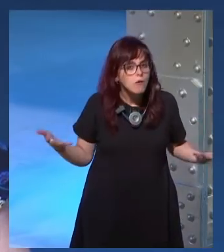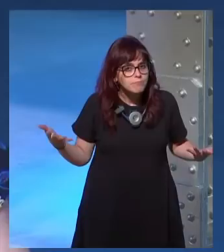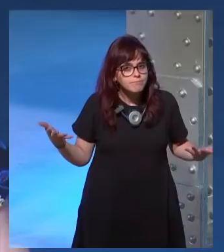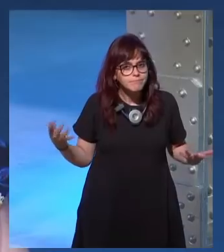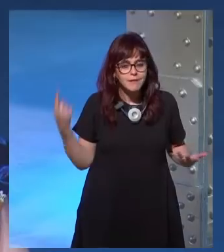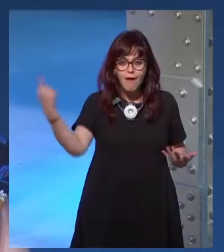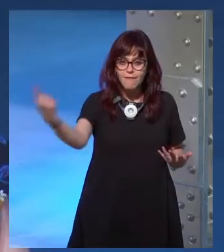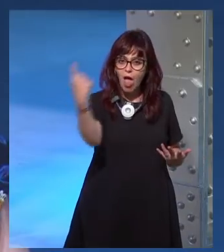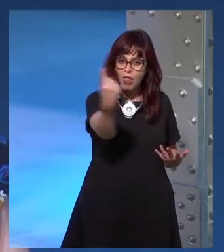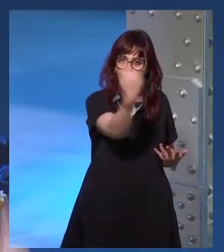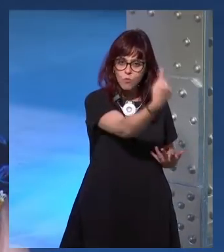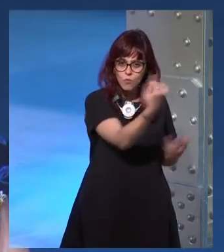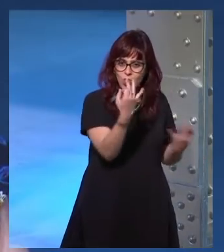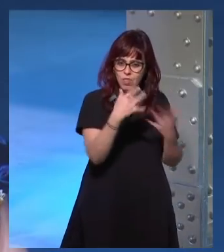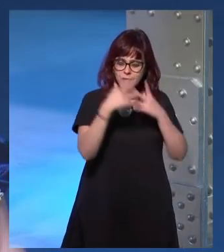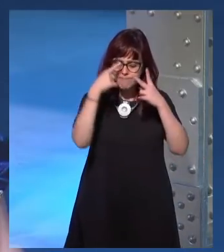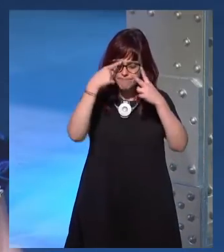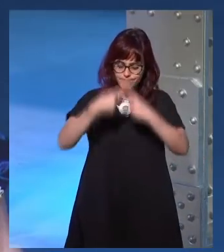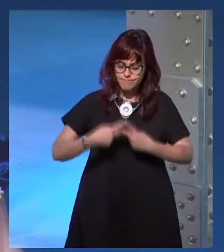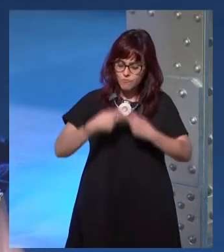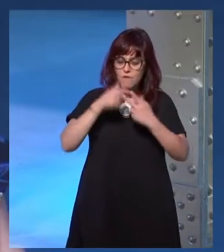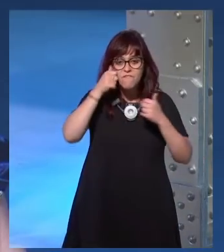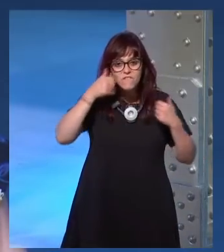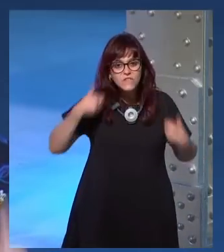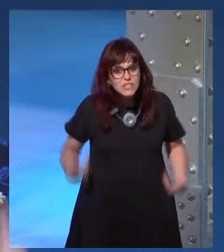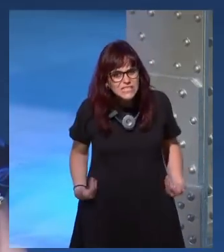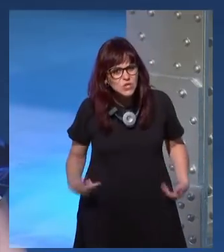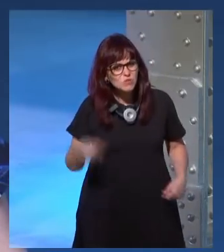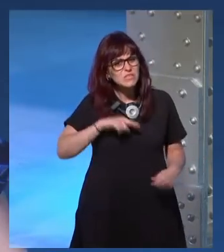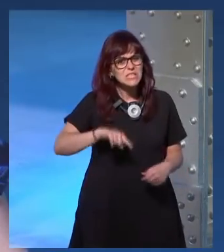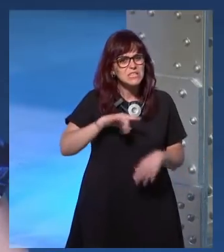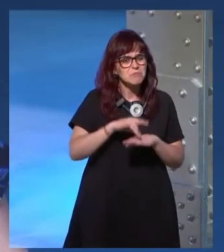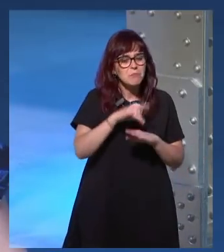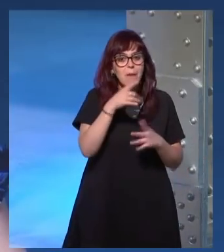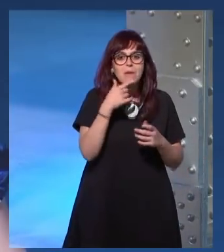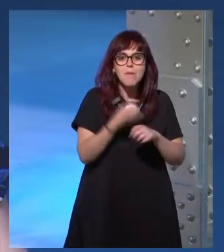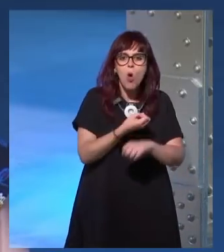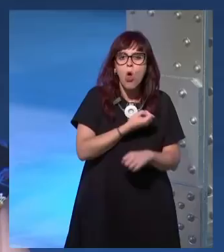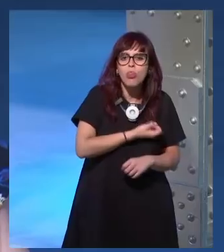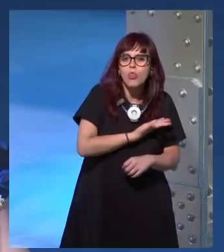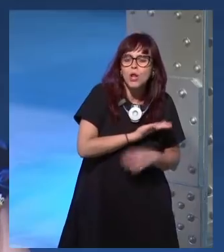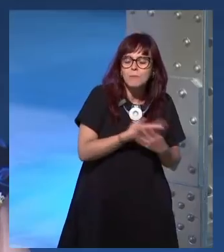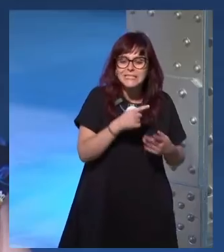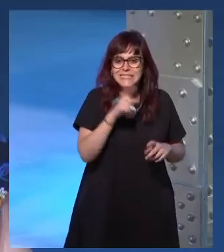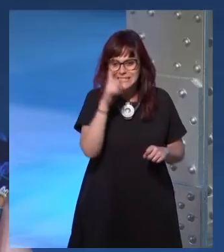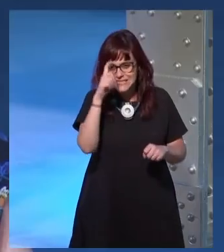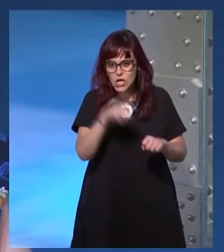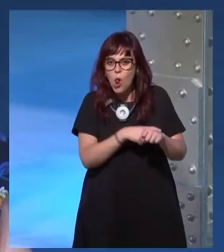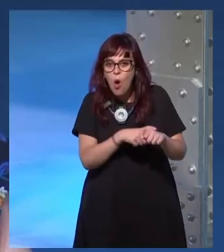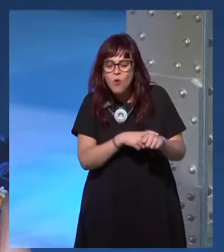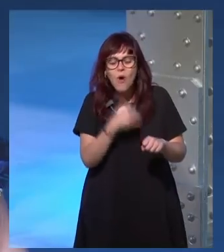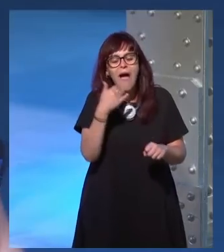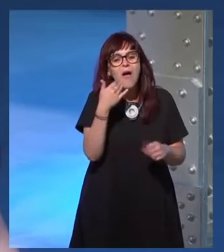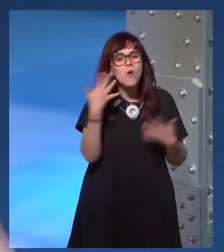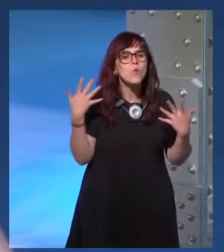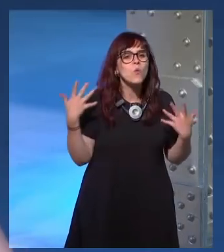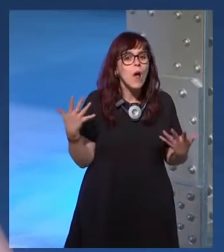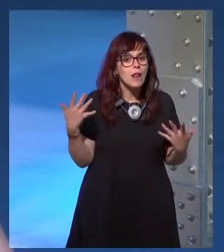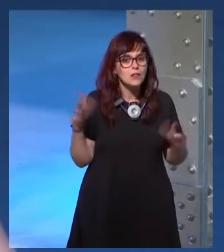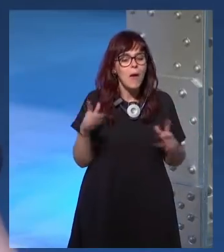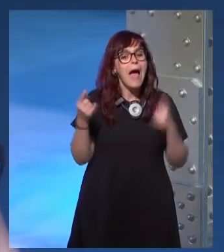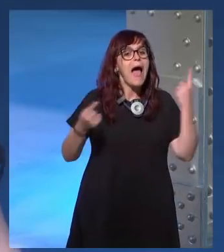the reason behind this for you. Is it a physical? Don't feel well, or